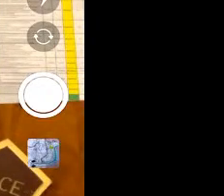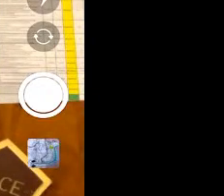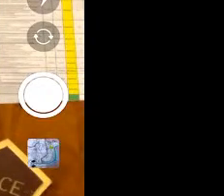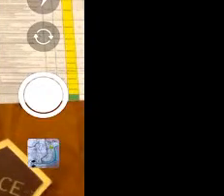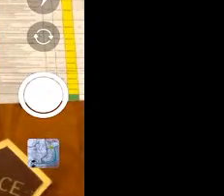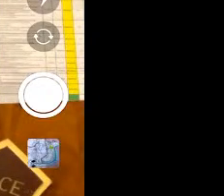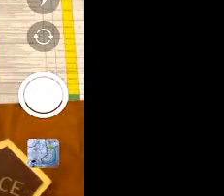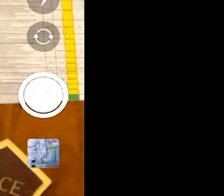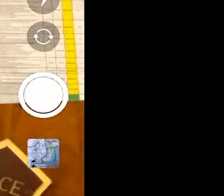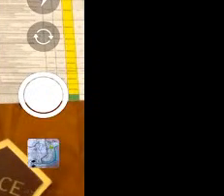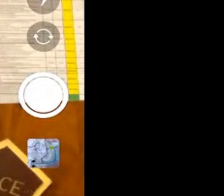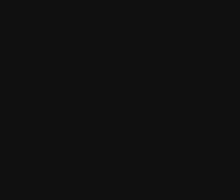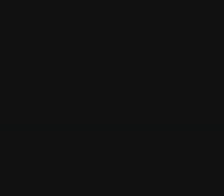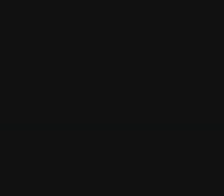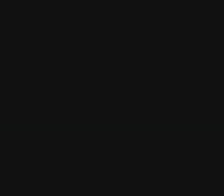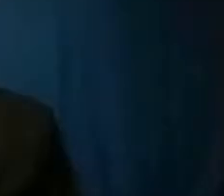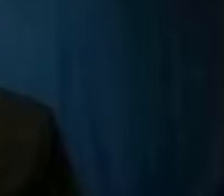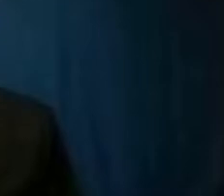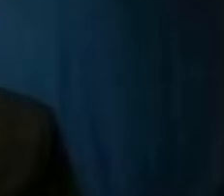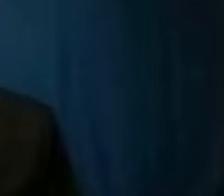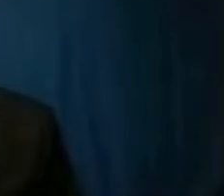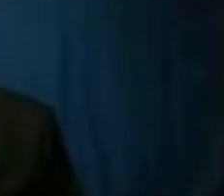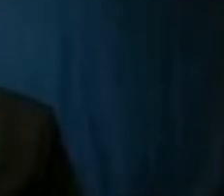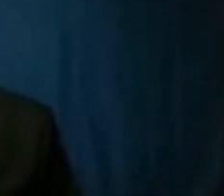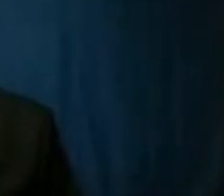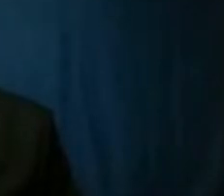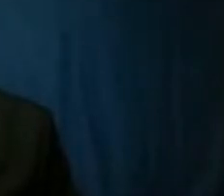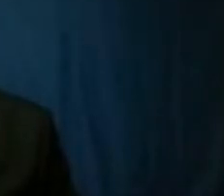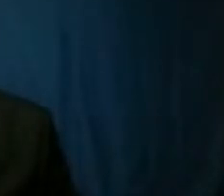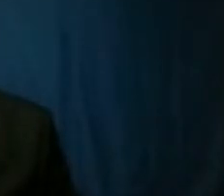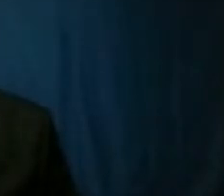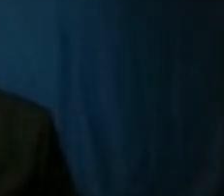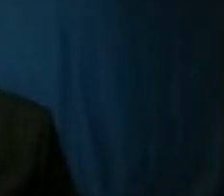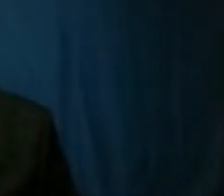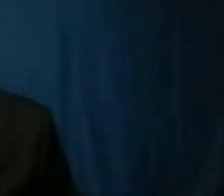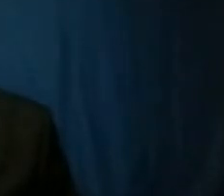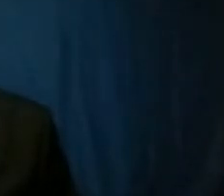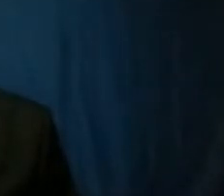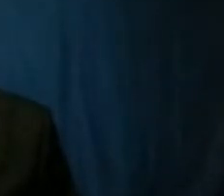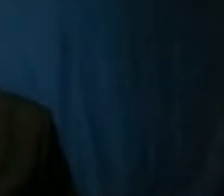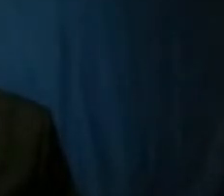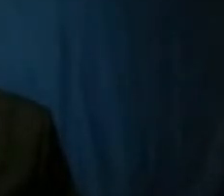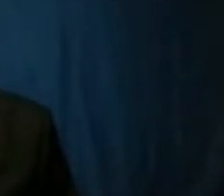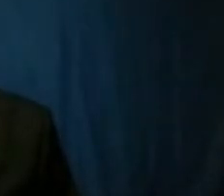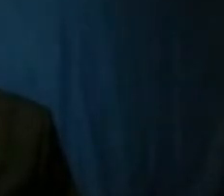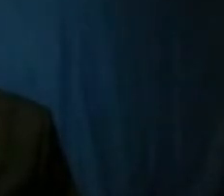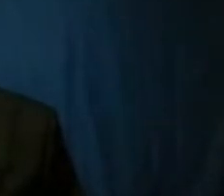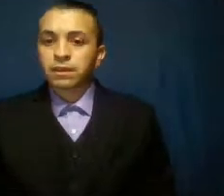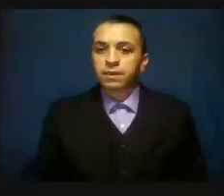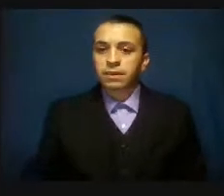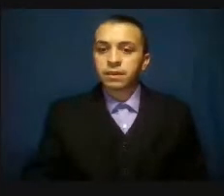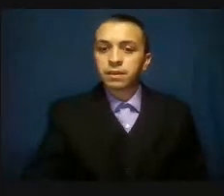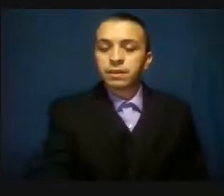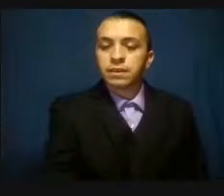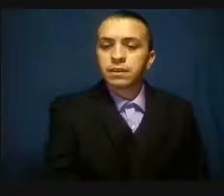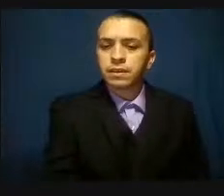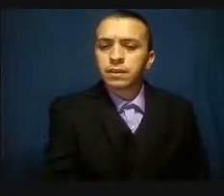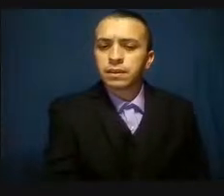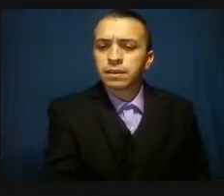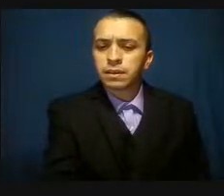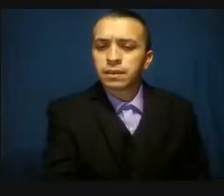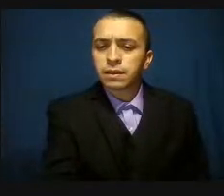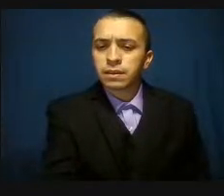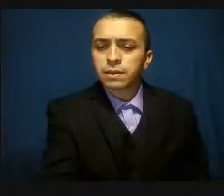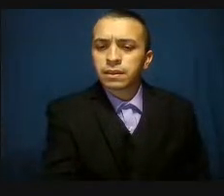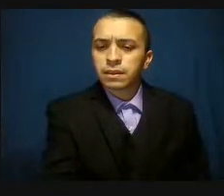forecasts, check the data. We'll put the links to my outlooks every day, and then the data that you can look at and find your location to find your